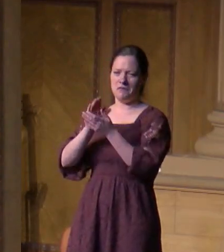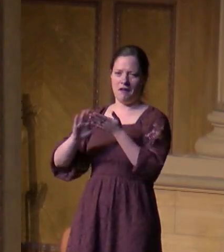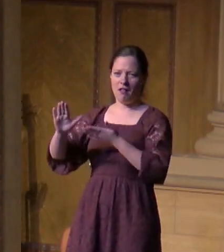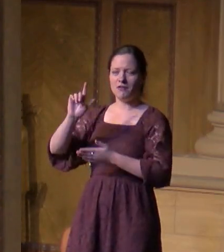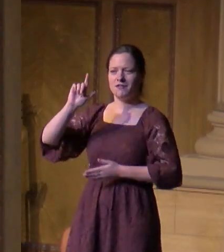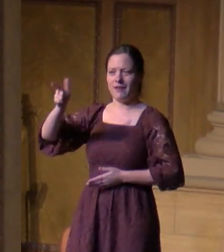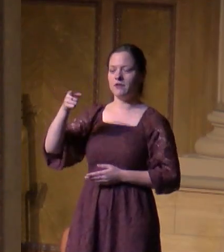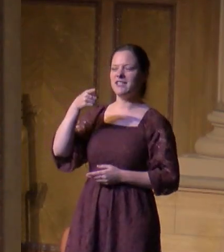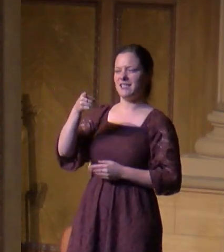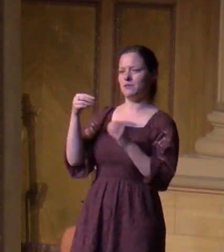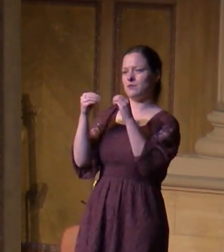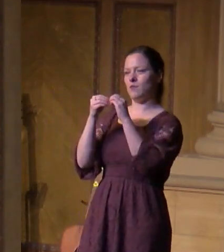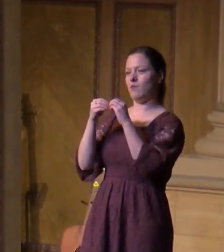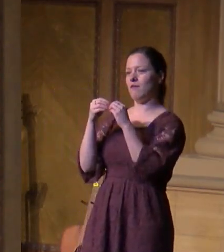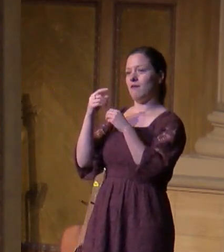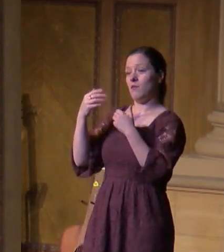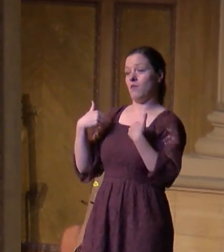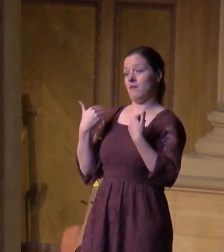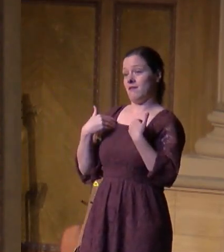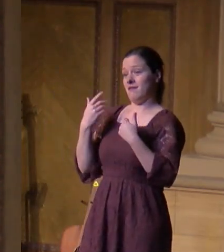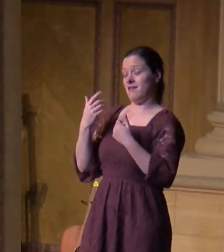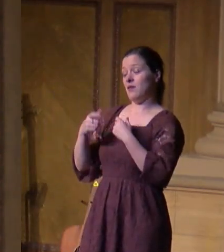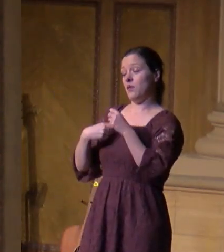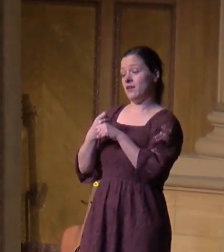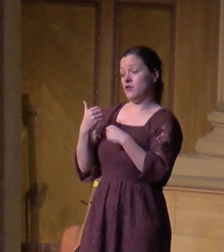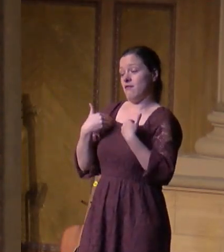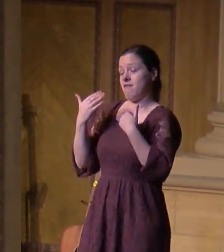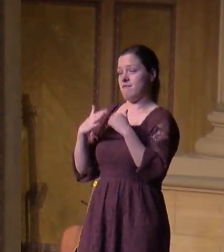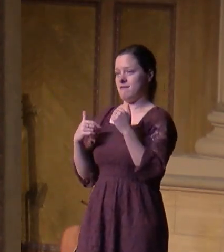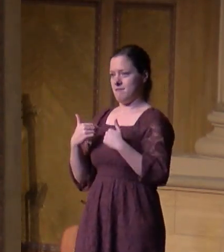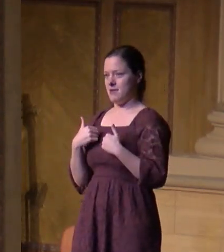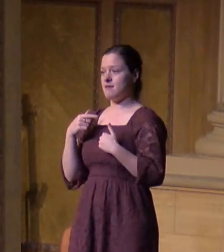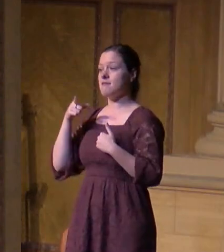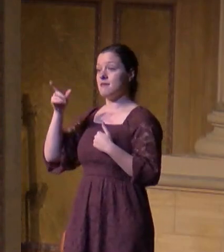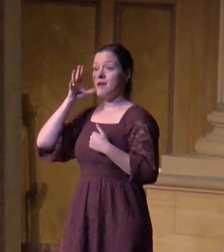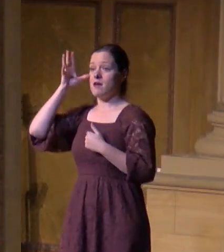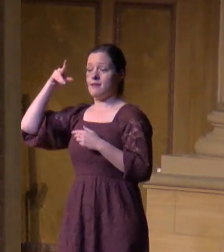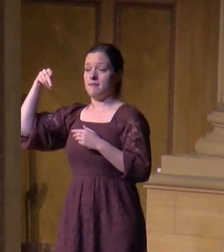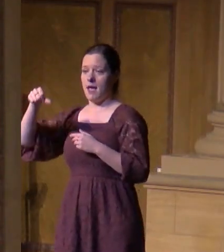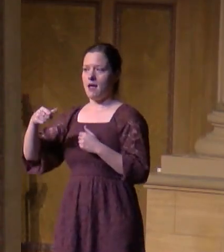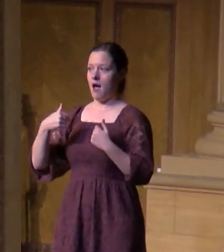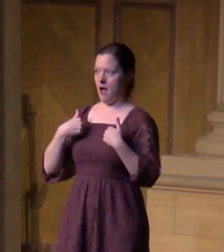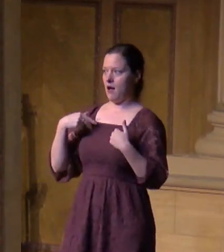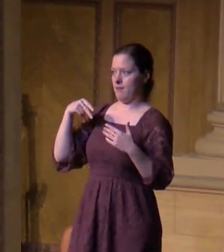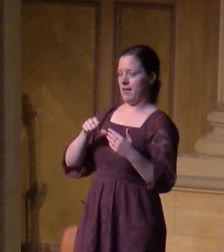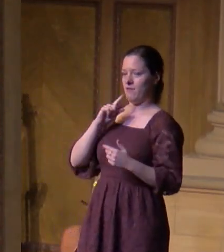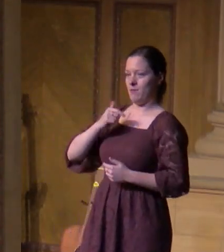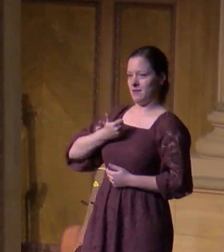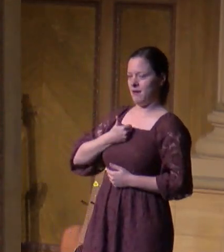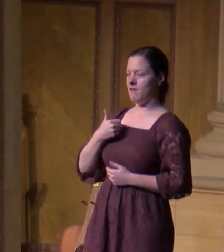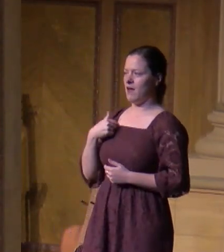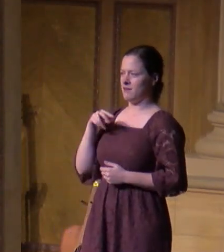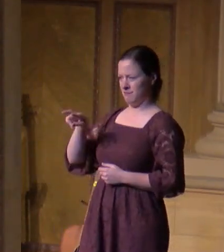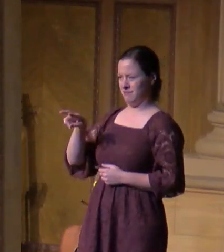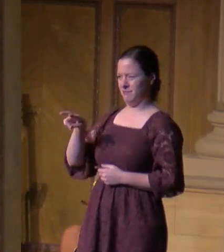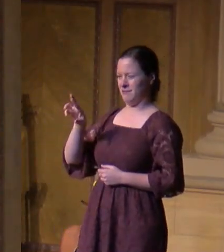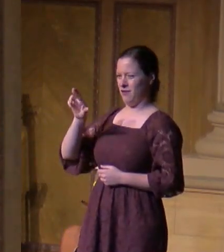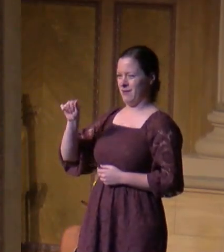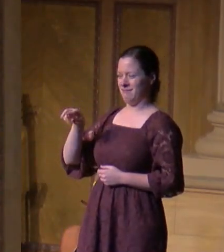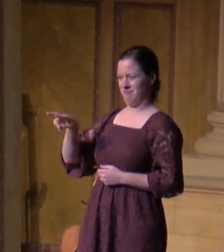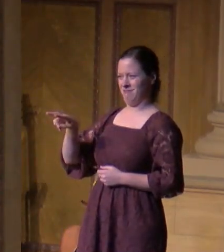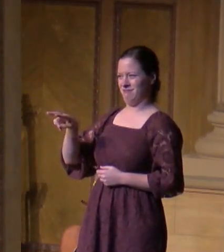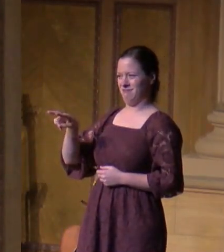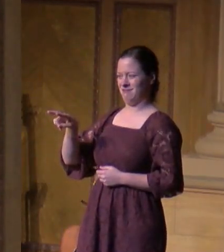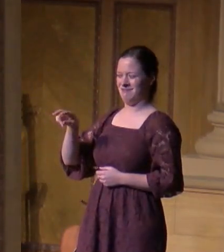So he was a year younger than me. His parents were paying all of his bills. I was out on my own. And so it was difficult to look at that guy as